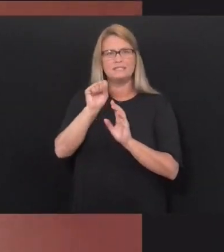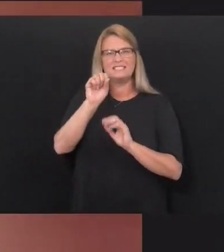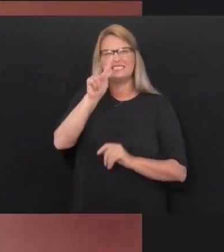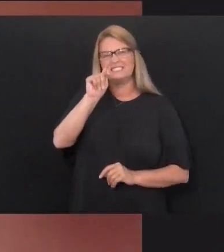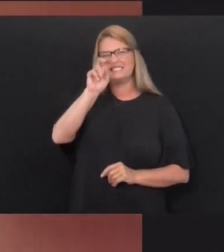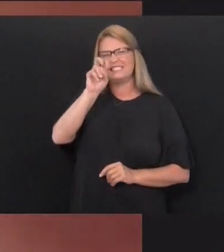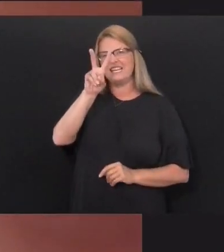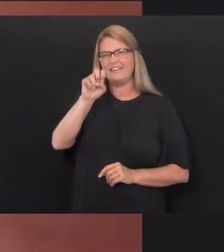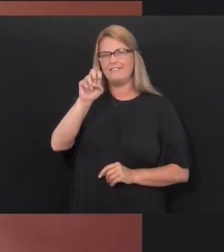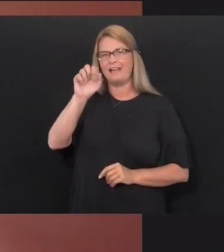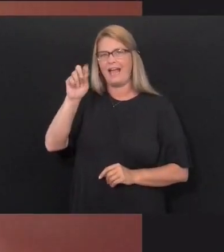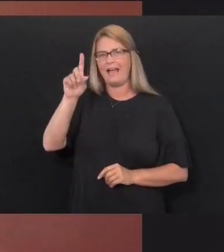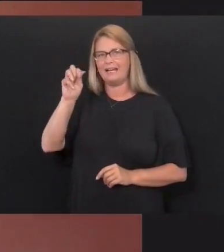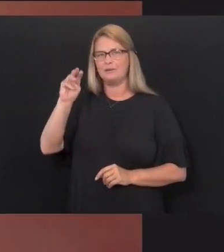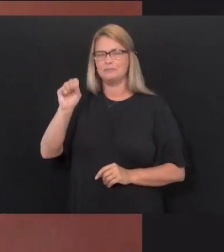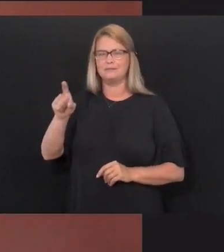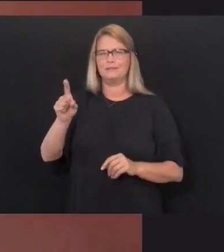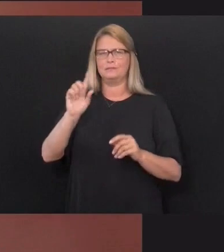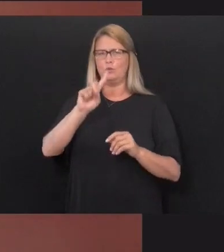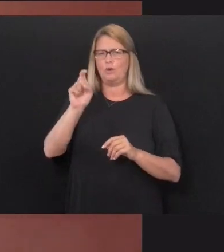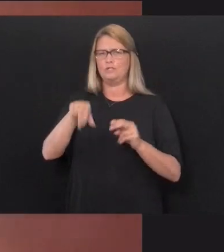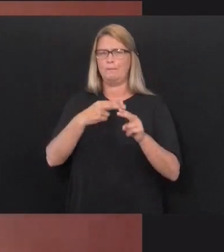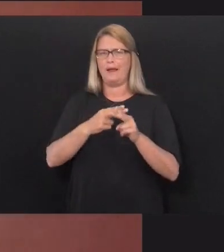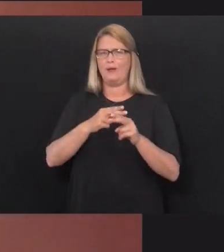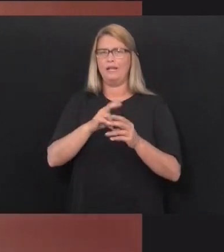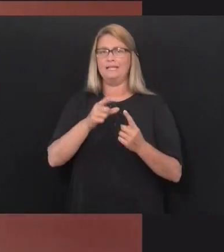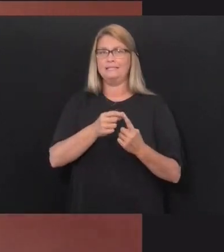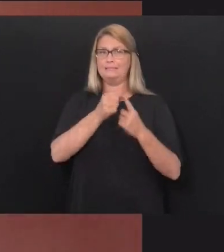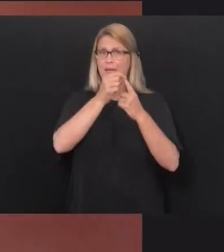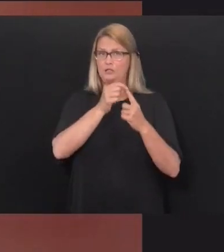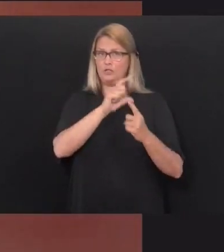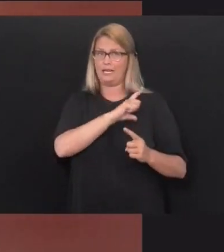us more information that we can process and say,